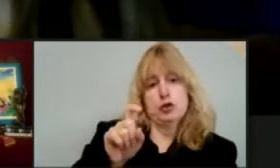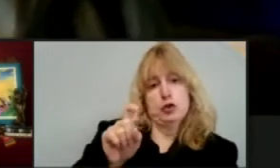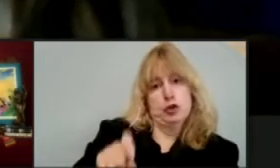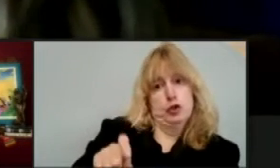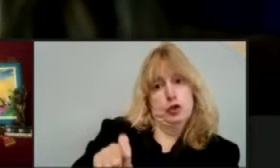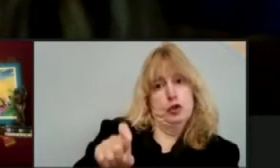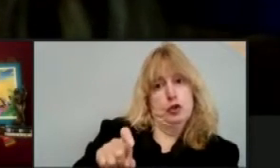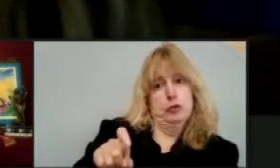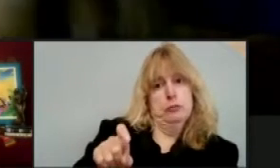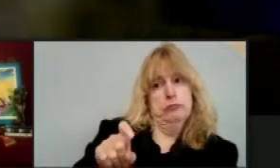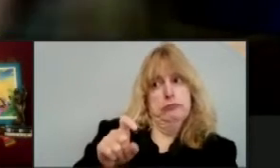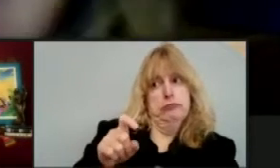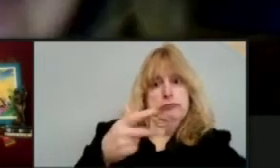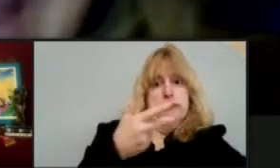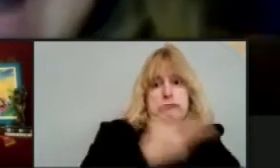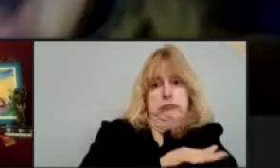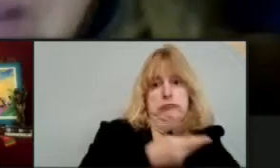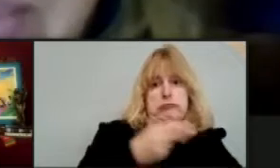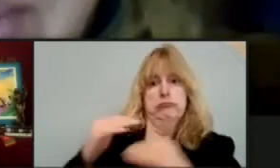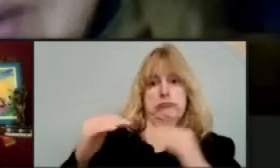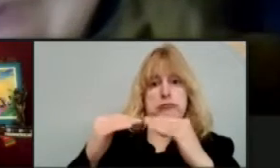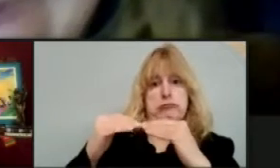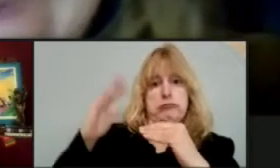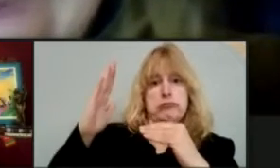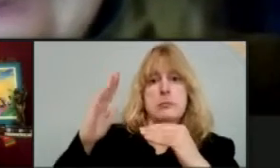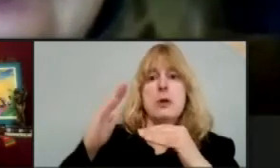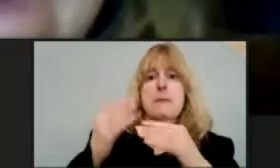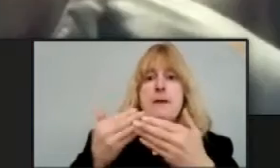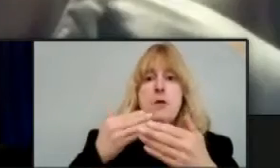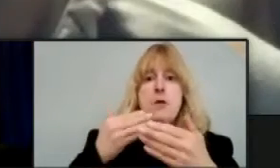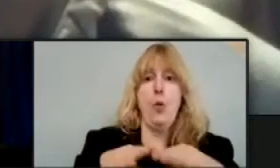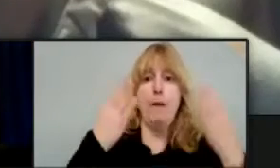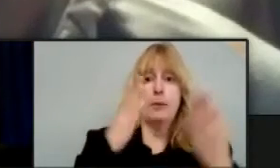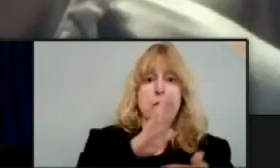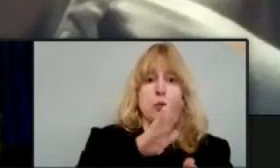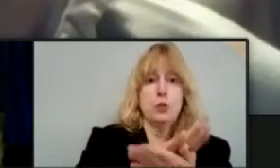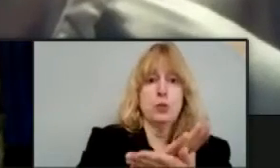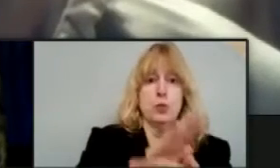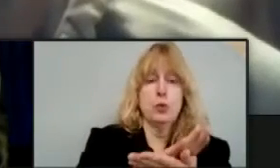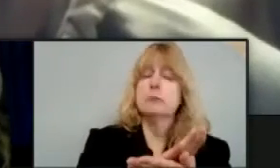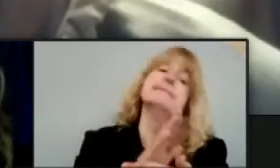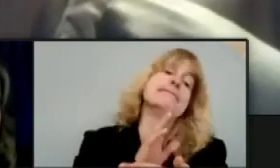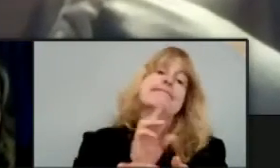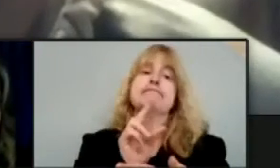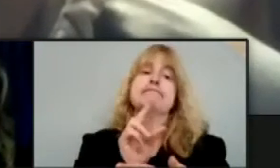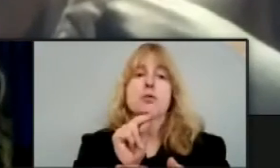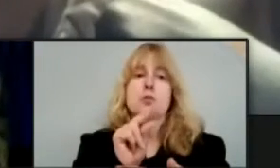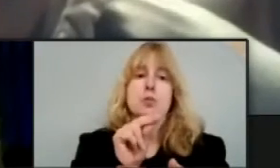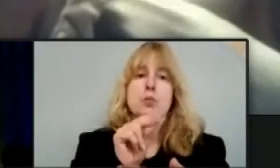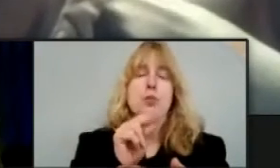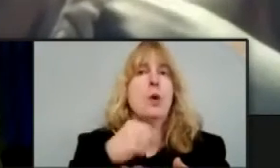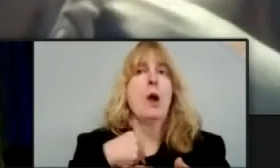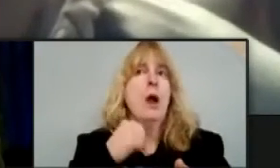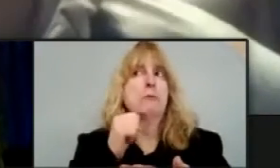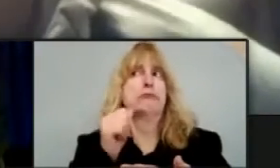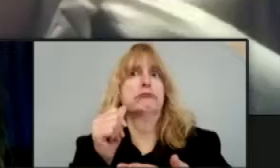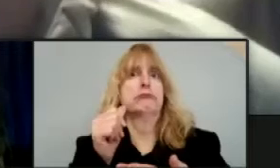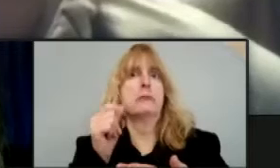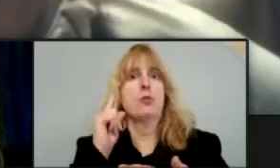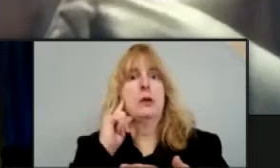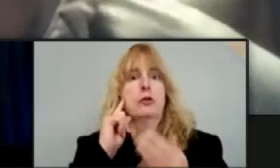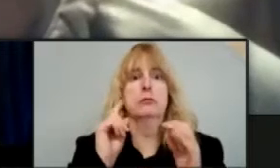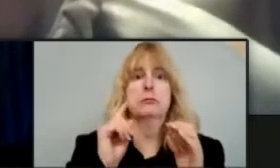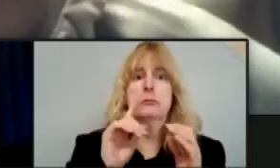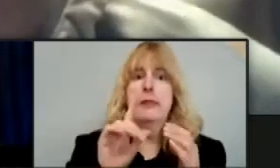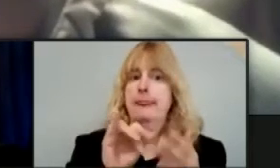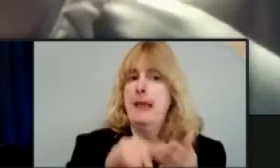to open schools back up? No, I have not heard that. I don't believe we will